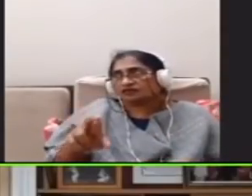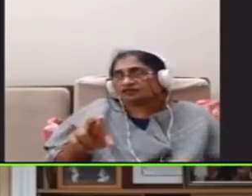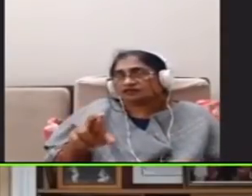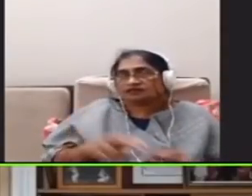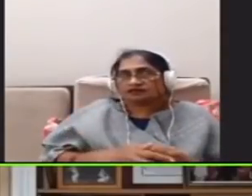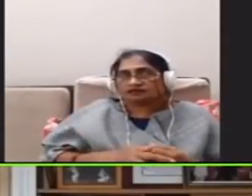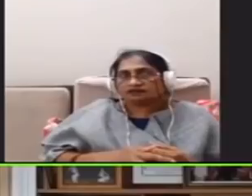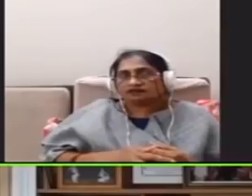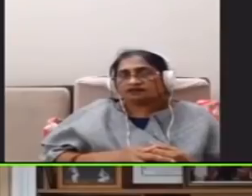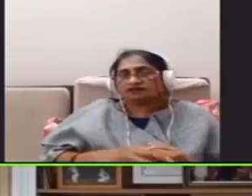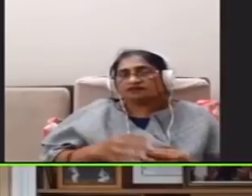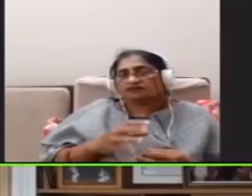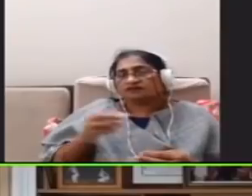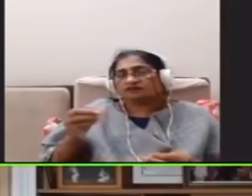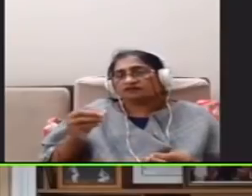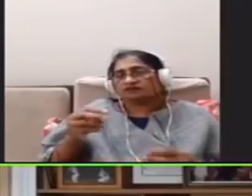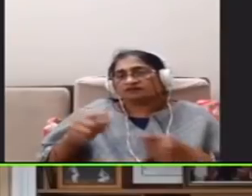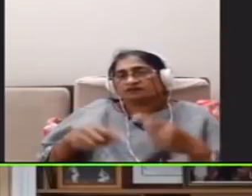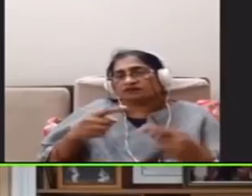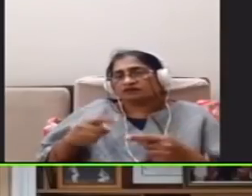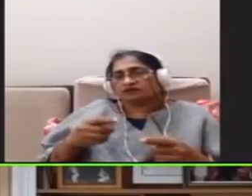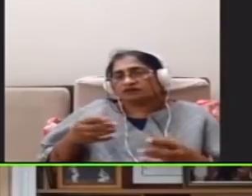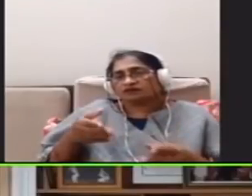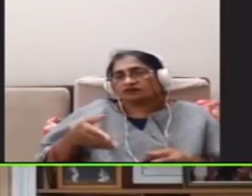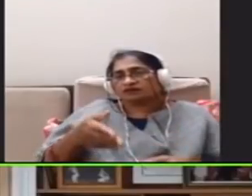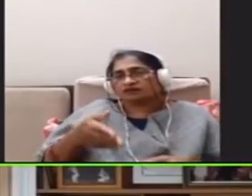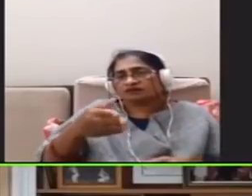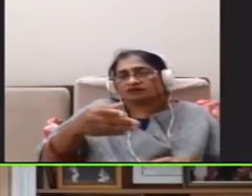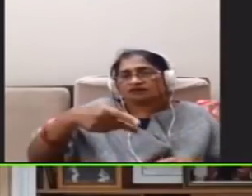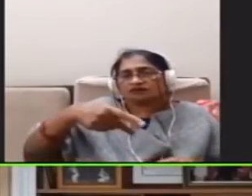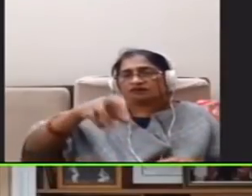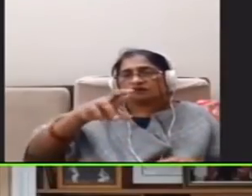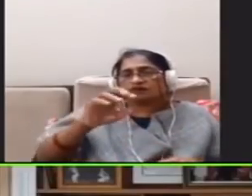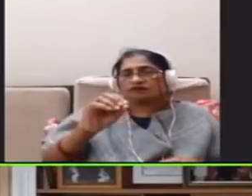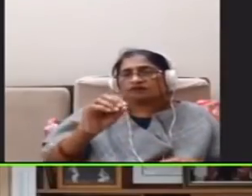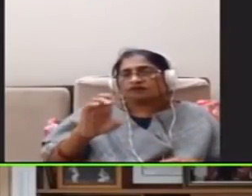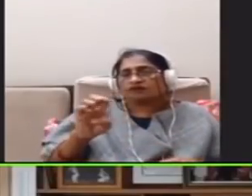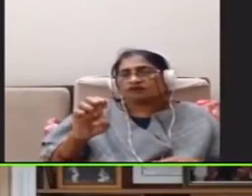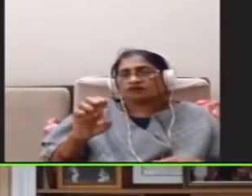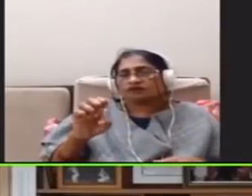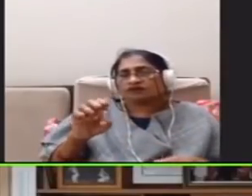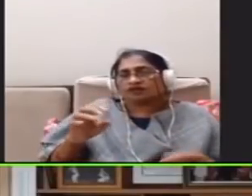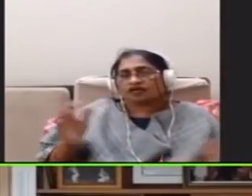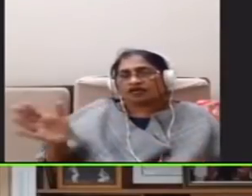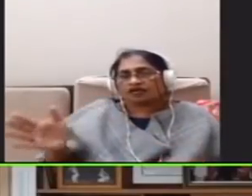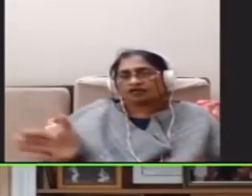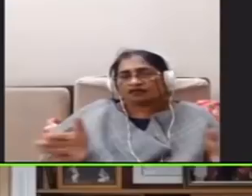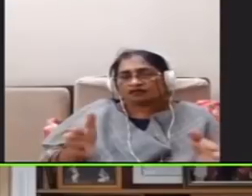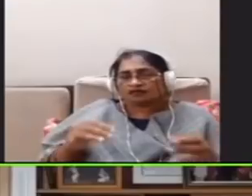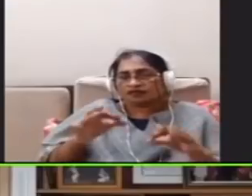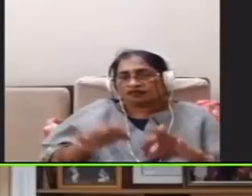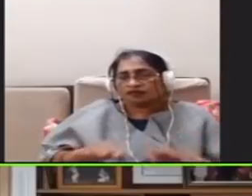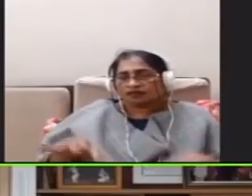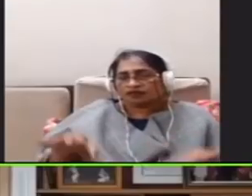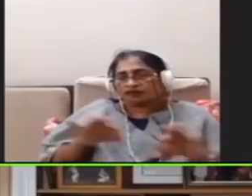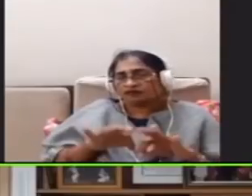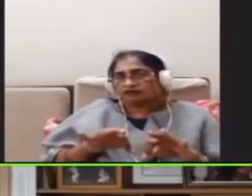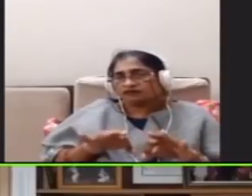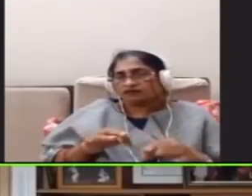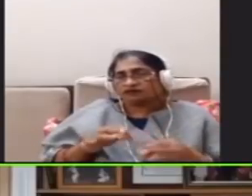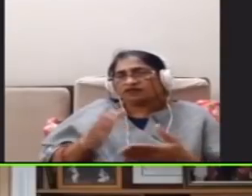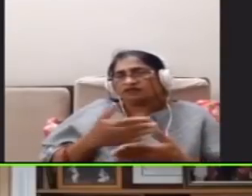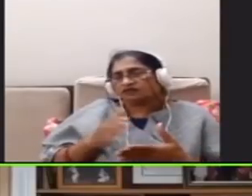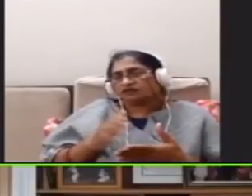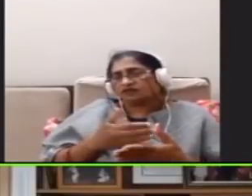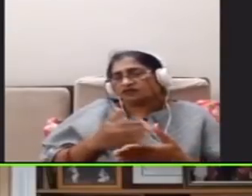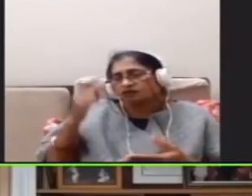and, you know, go through this process of mentoring them. And that's extremely important. And I was sharing this thought of